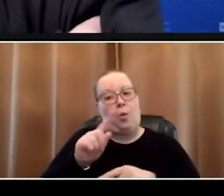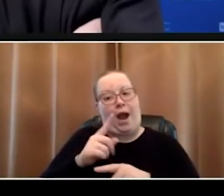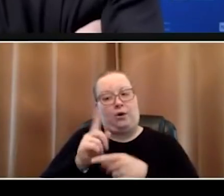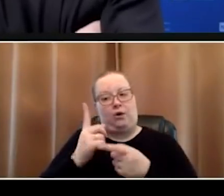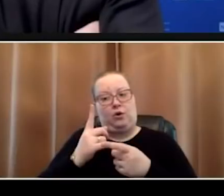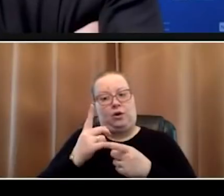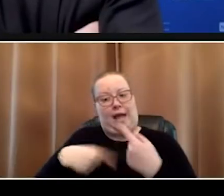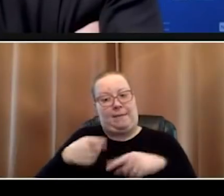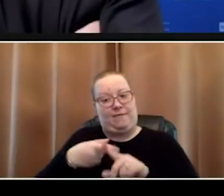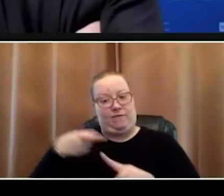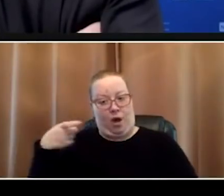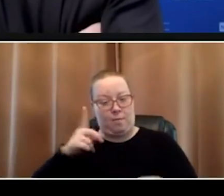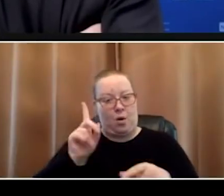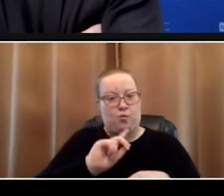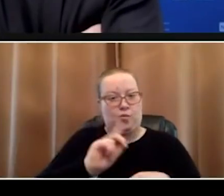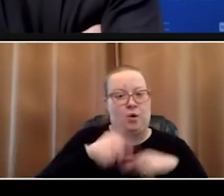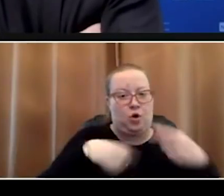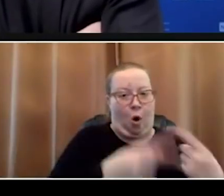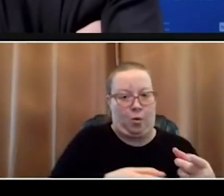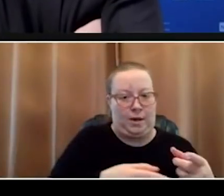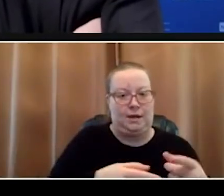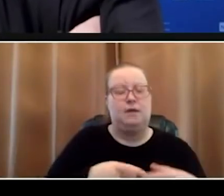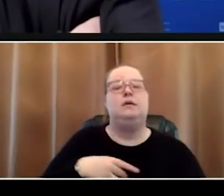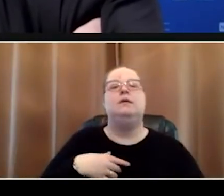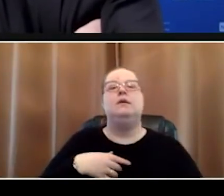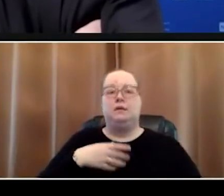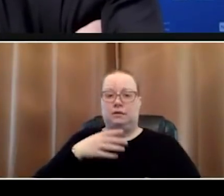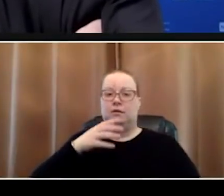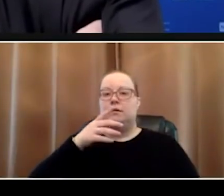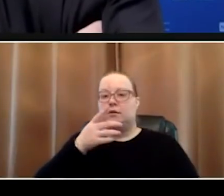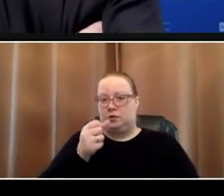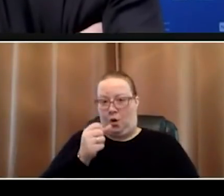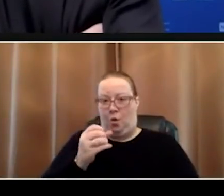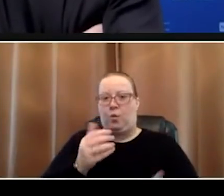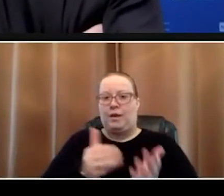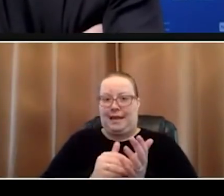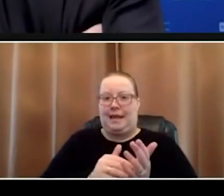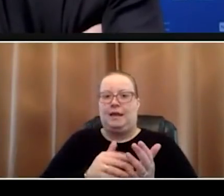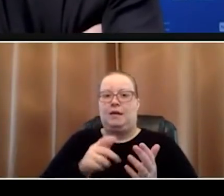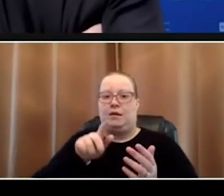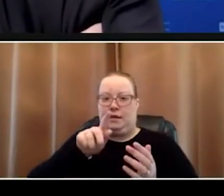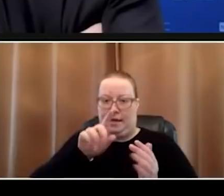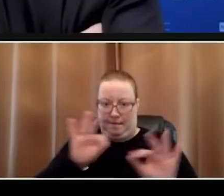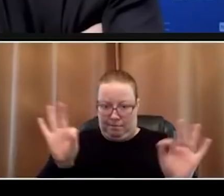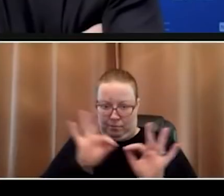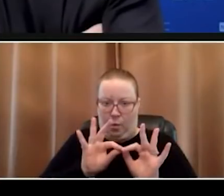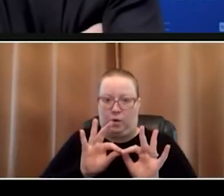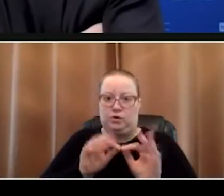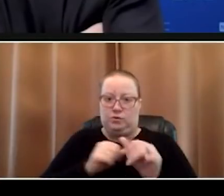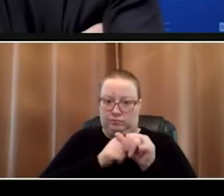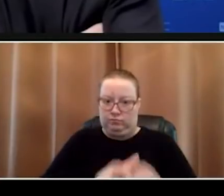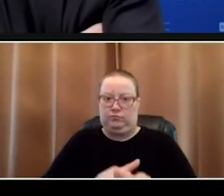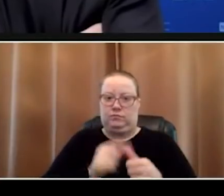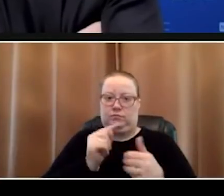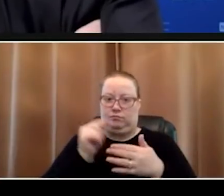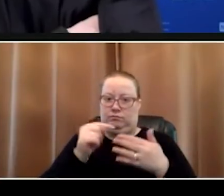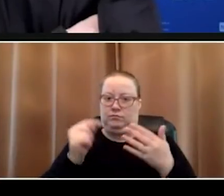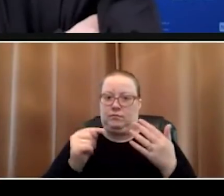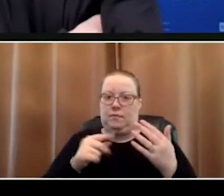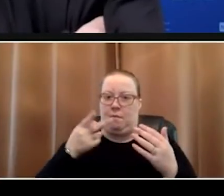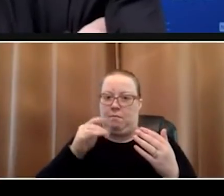all you need to do is exercise those very well established public health practices that I mentioned